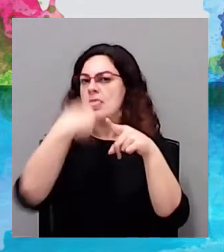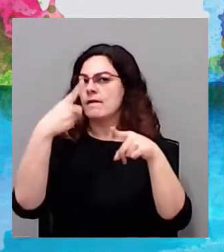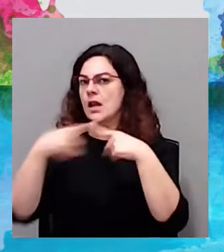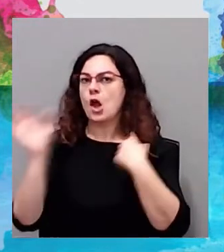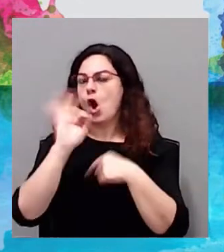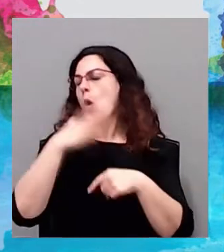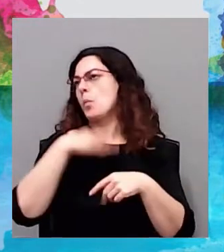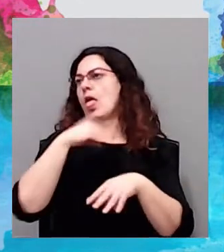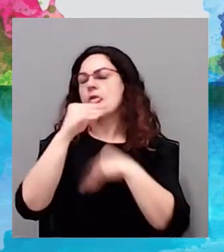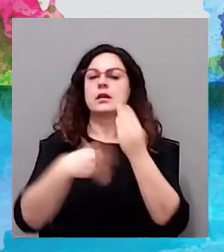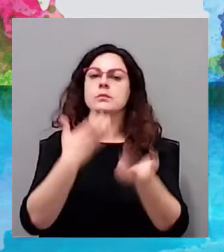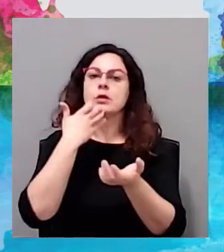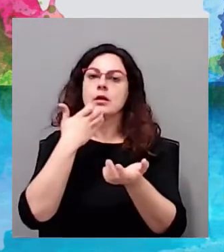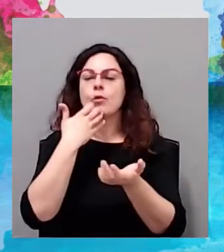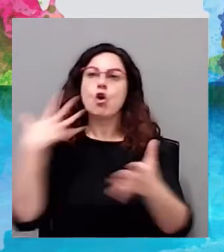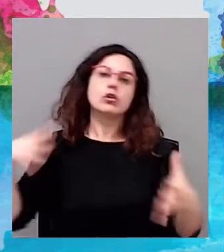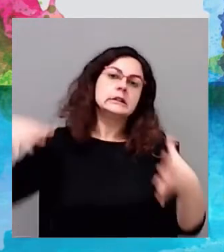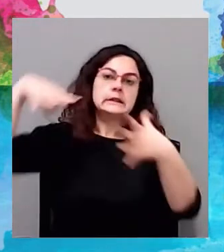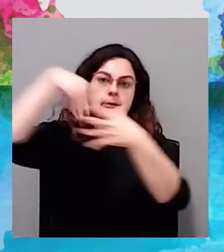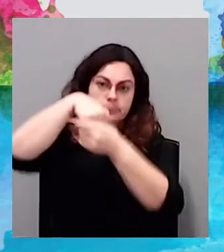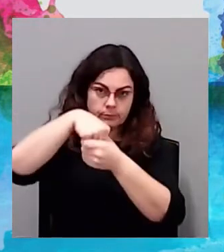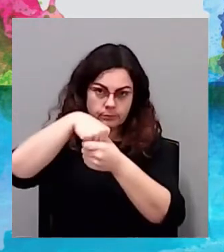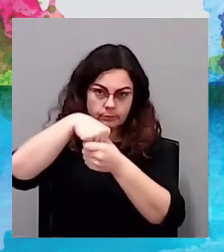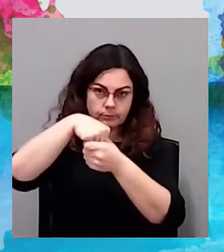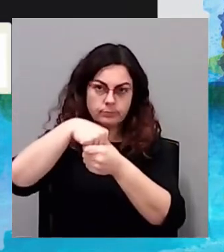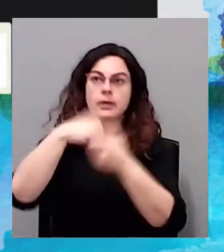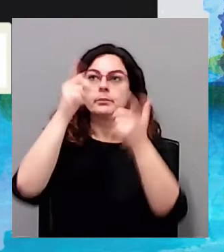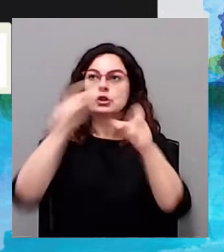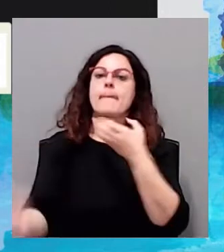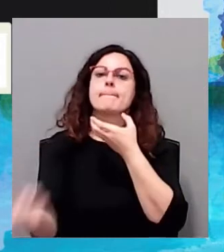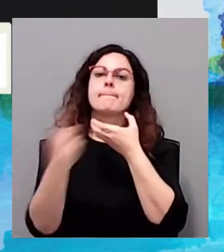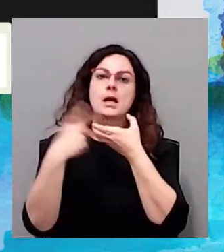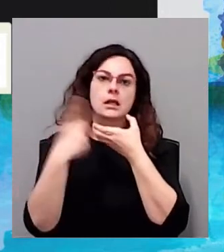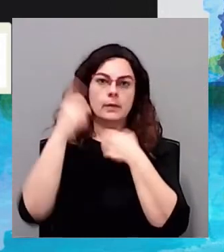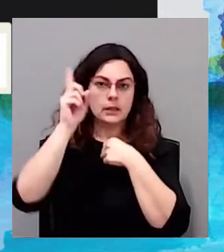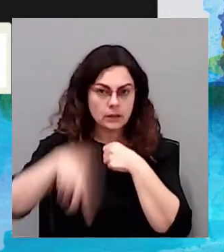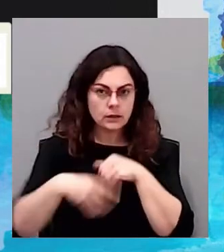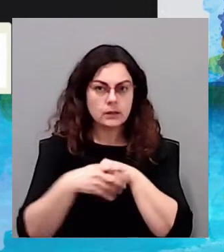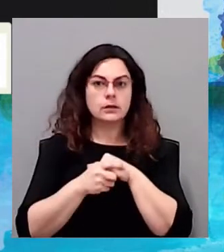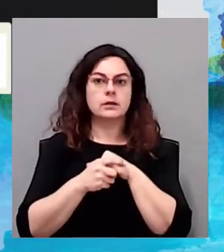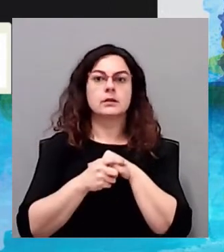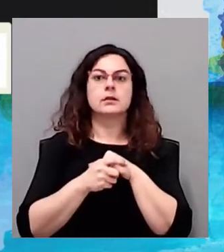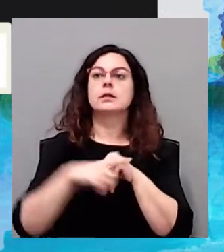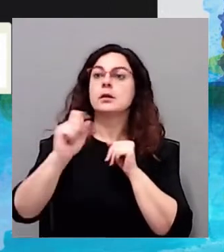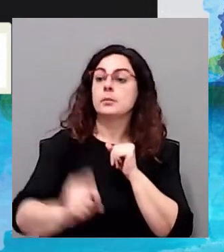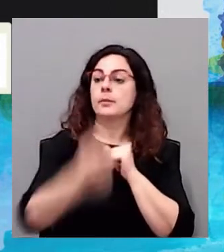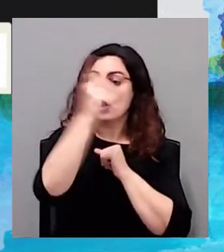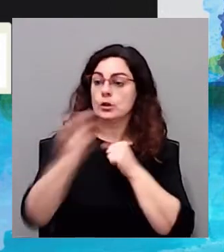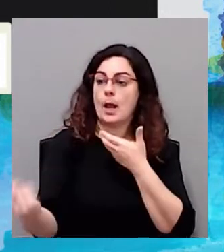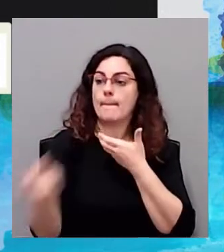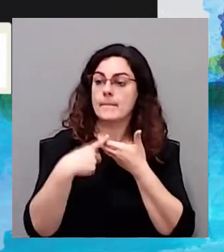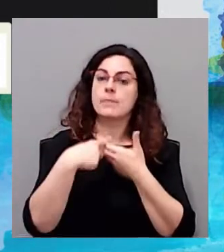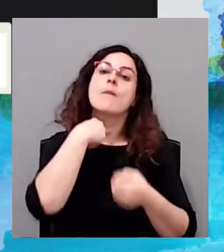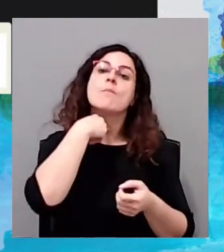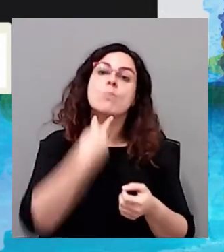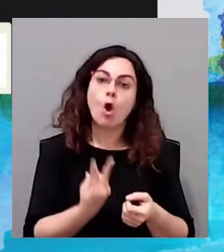This can be done in different ways, more immersive ways. Maybe the participants